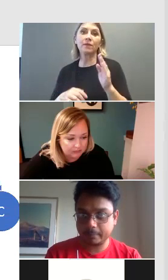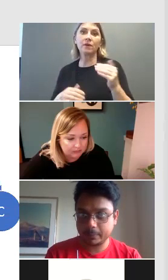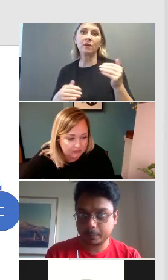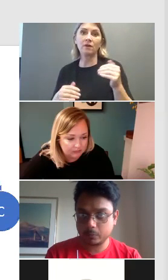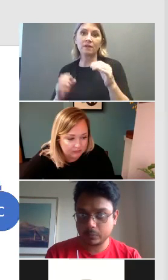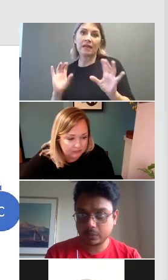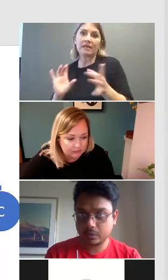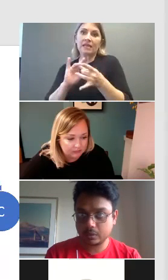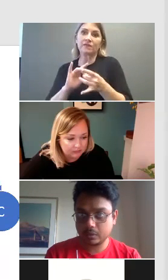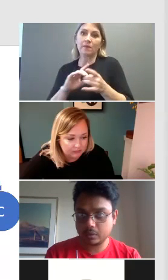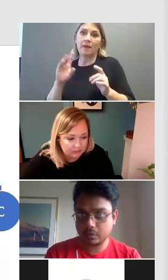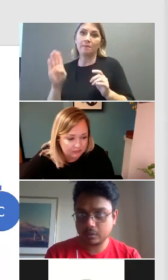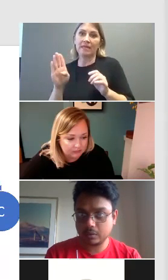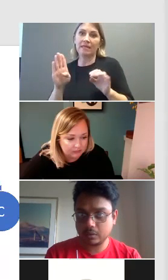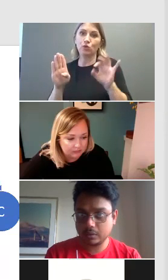F,